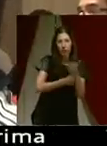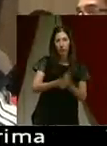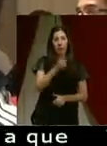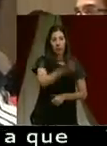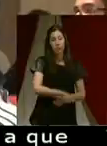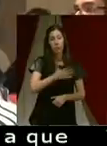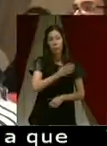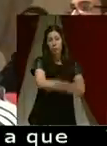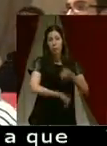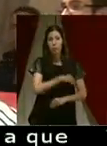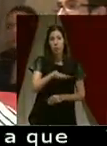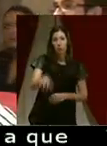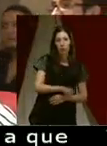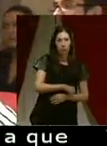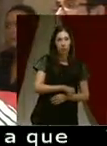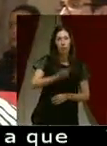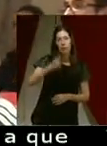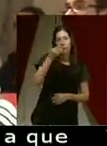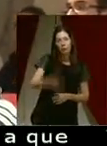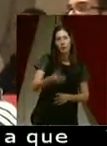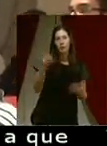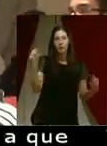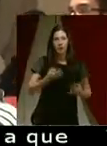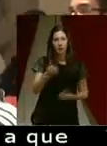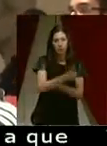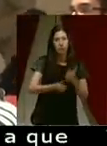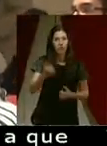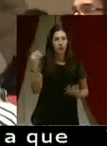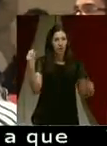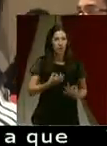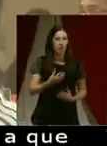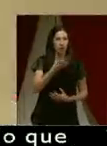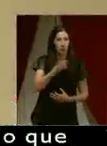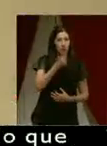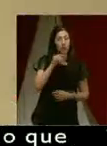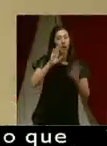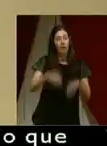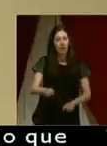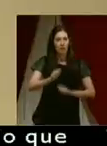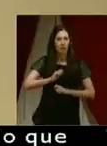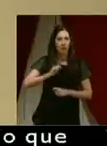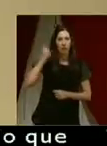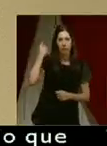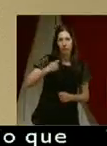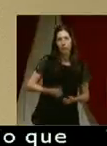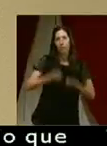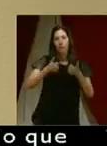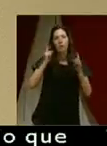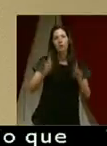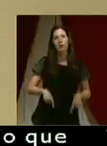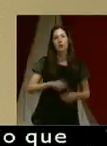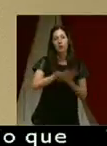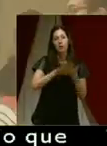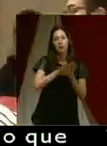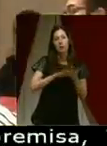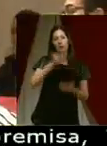makes it more important for the device to be beautiful than for a person to be able to grab it. So that's what makes things more expensive. So